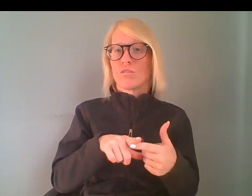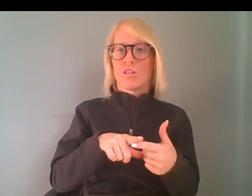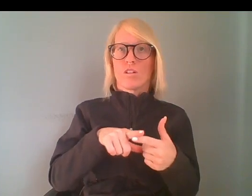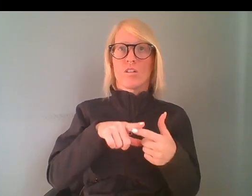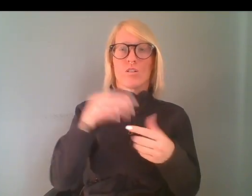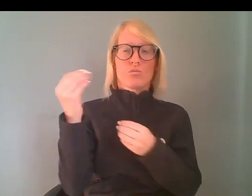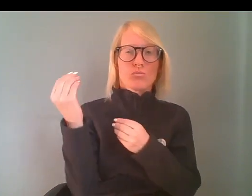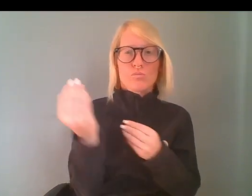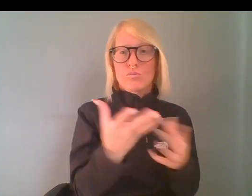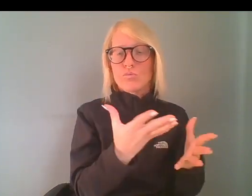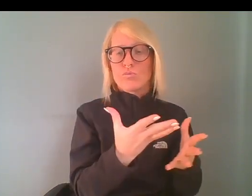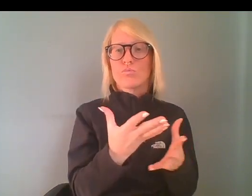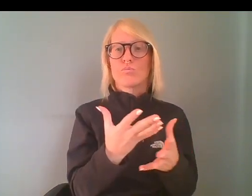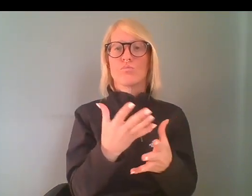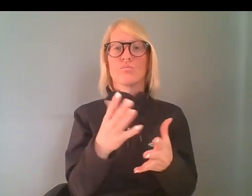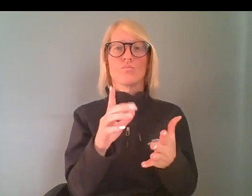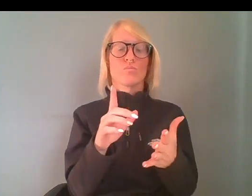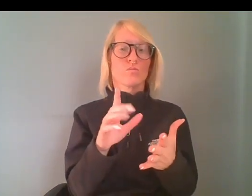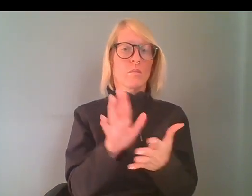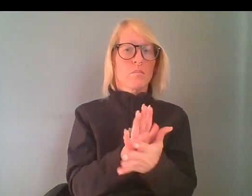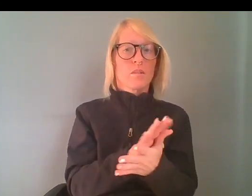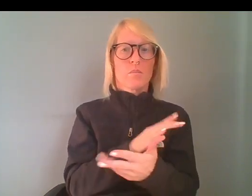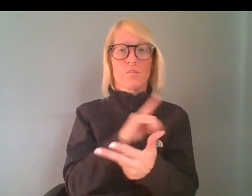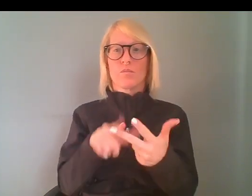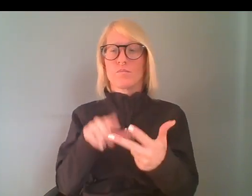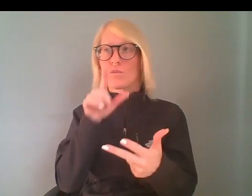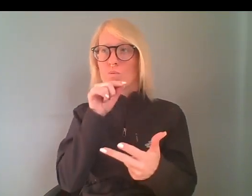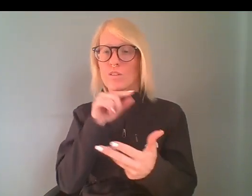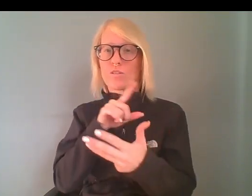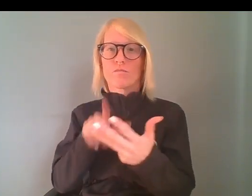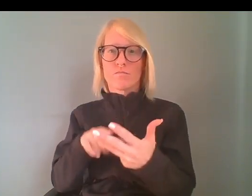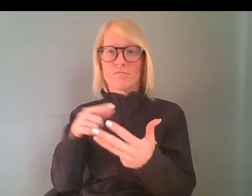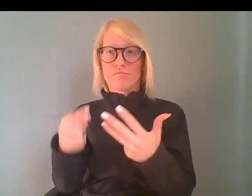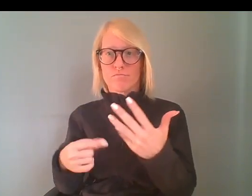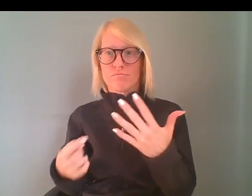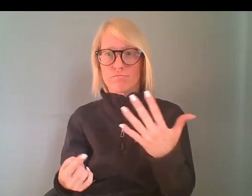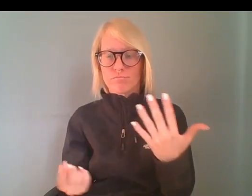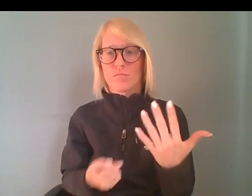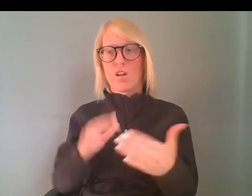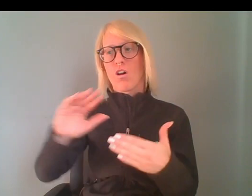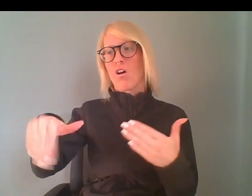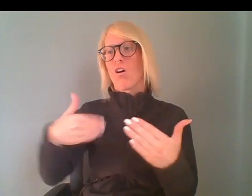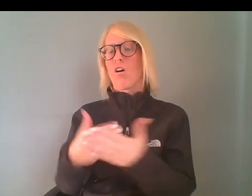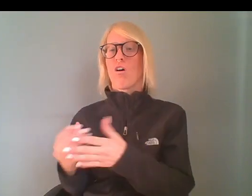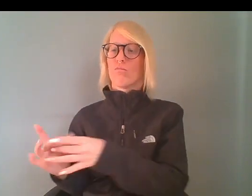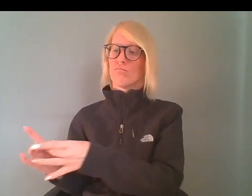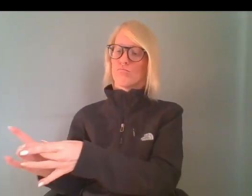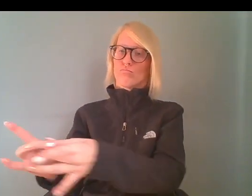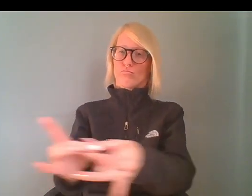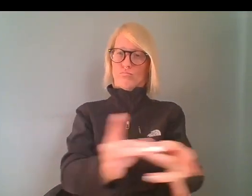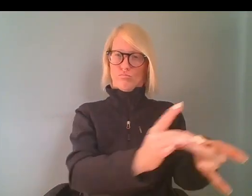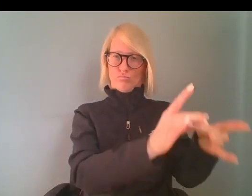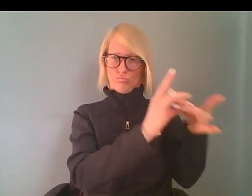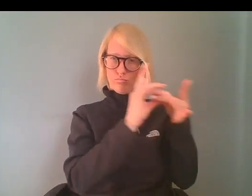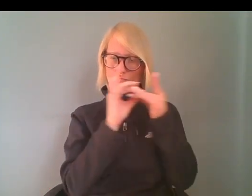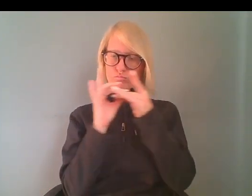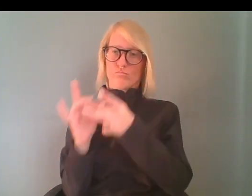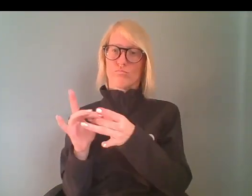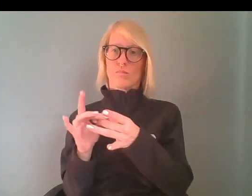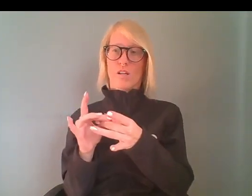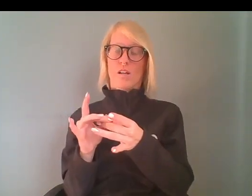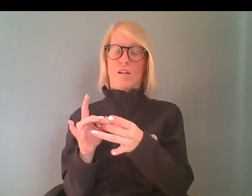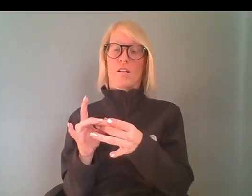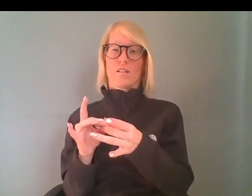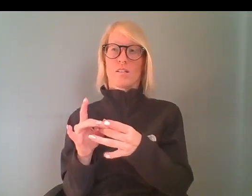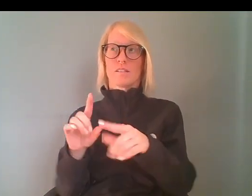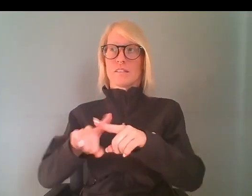talking to people on Twitter. You can find us on Facebook. So these tools can all integrate, so there's a way for people to find you. They may not find